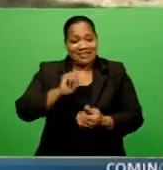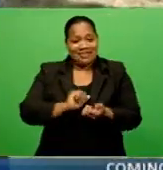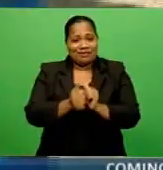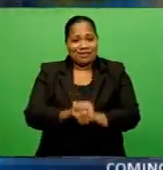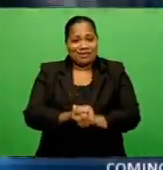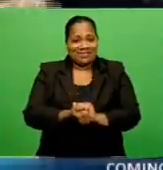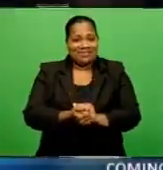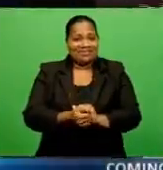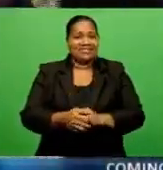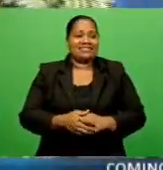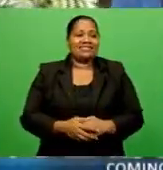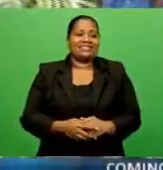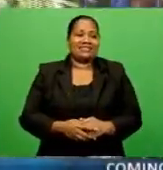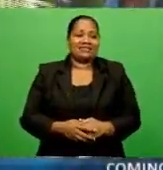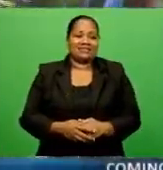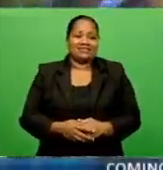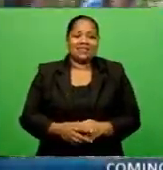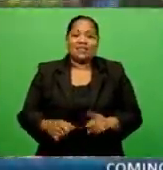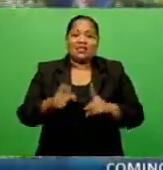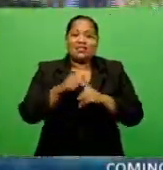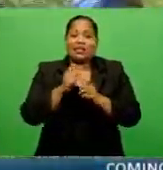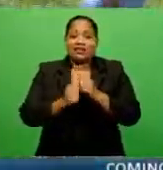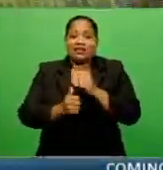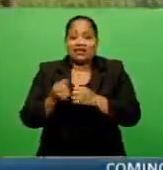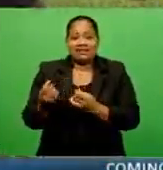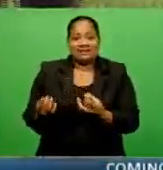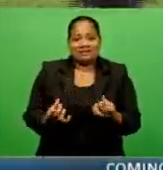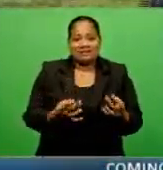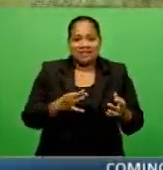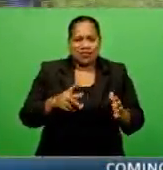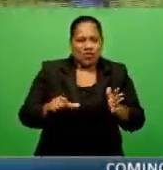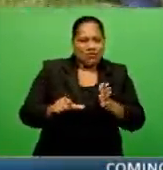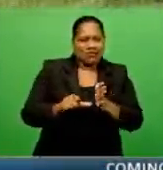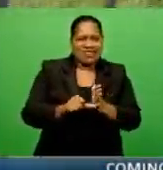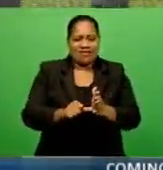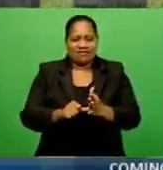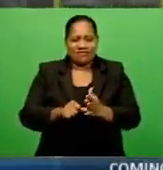sports, Dominion brothers prepare for tough pool.